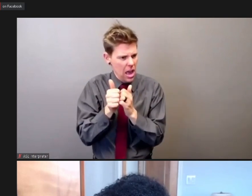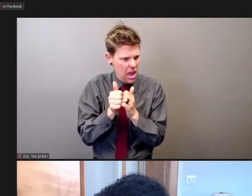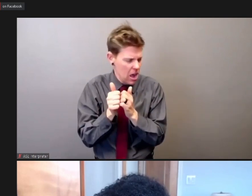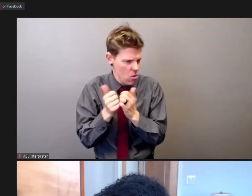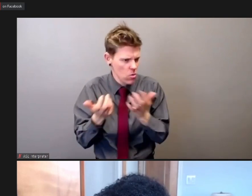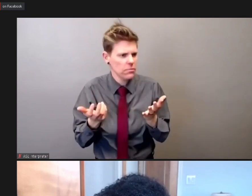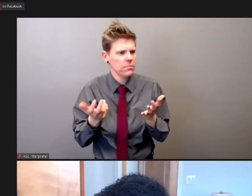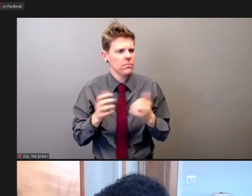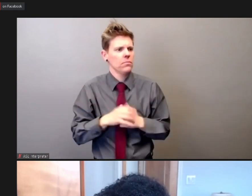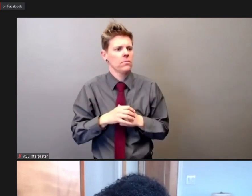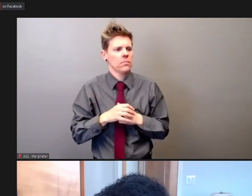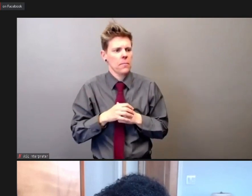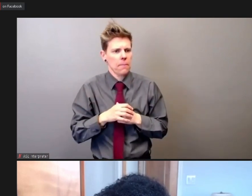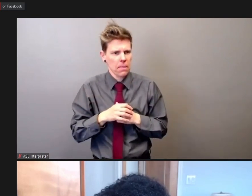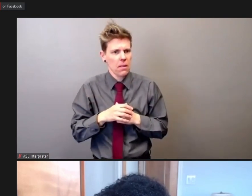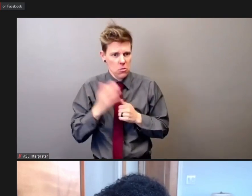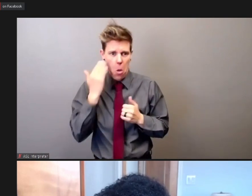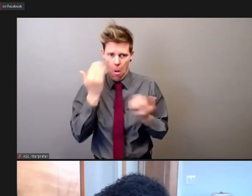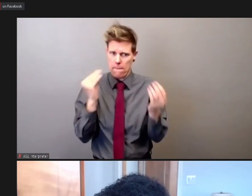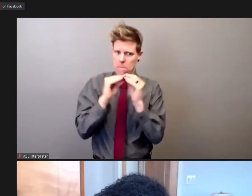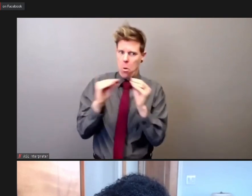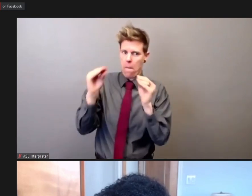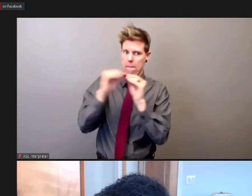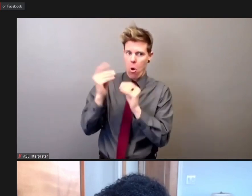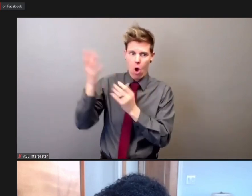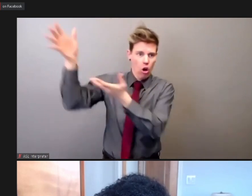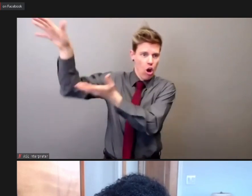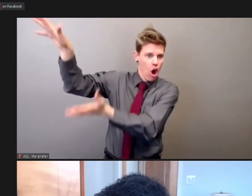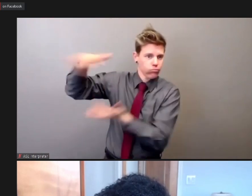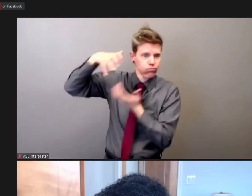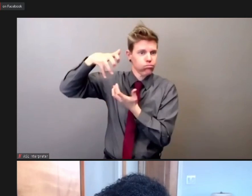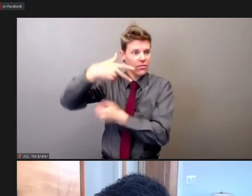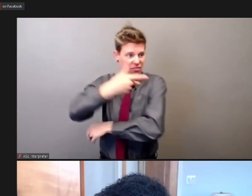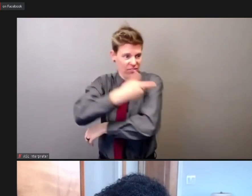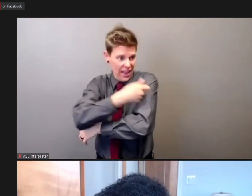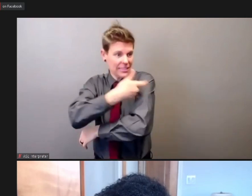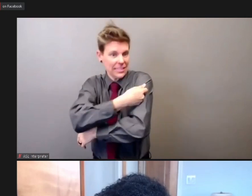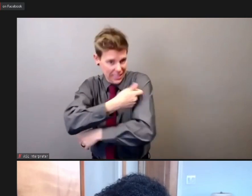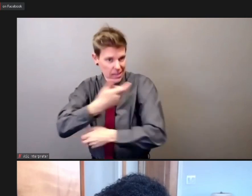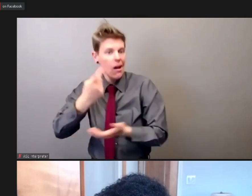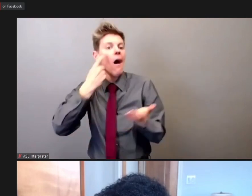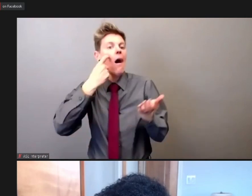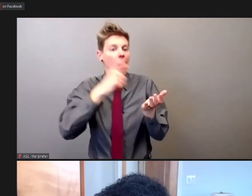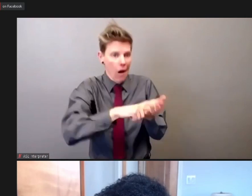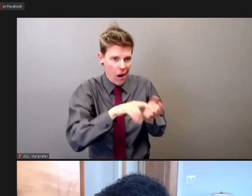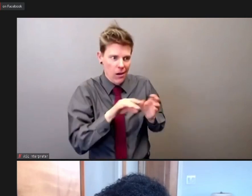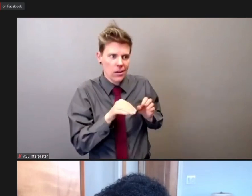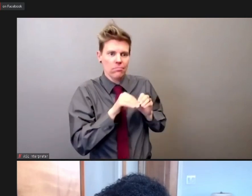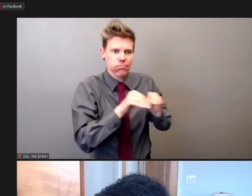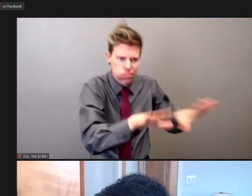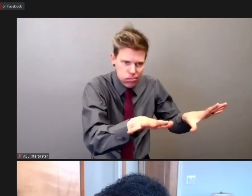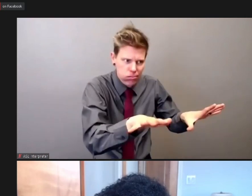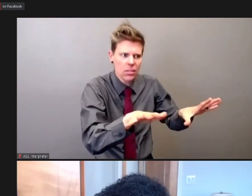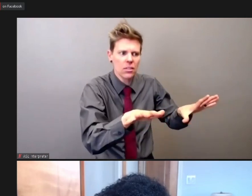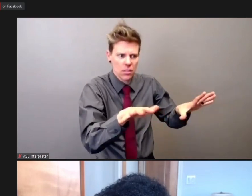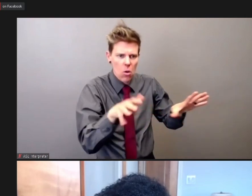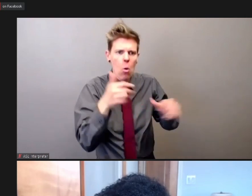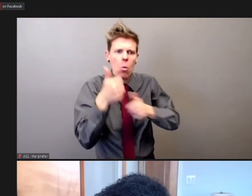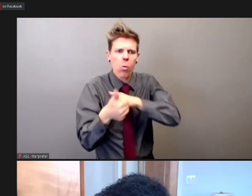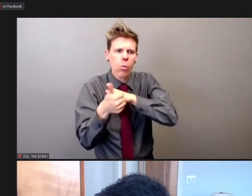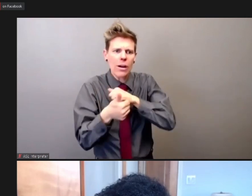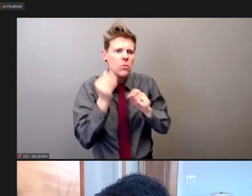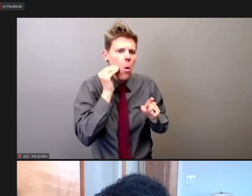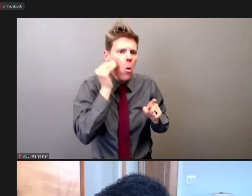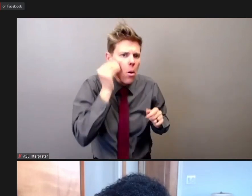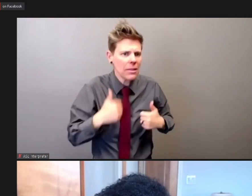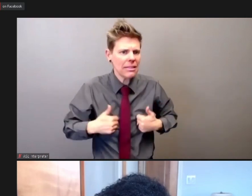but some of it is probably also related to the efforts to better identify where folks are, where the folks live that are being vaccinated as